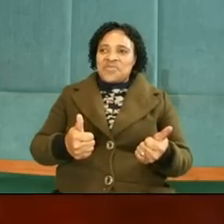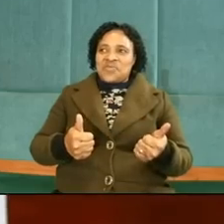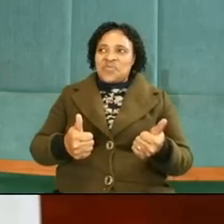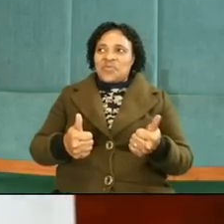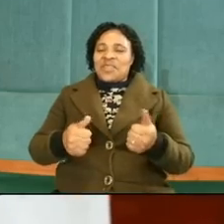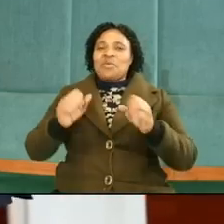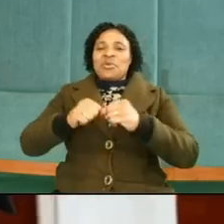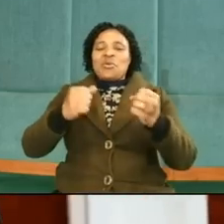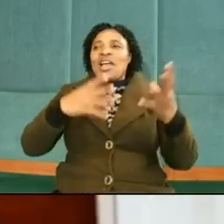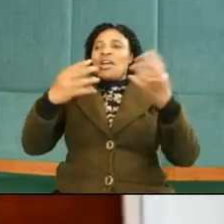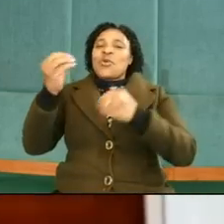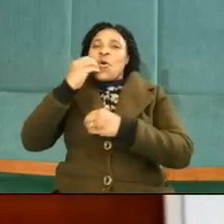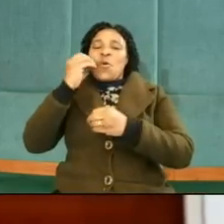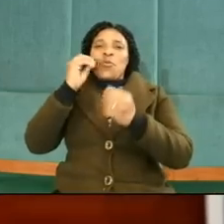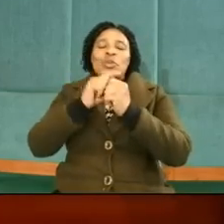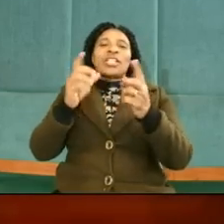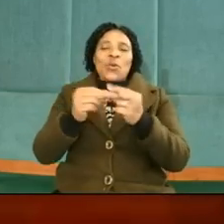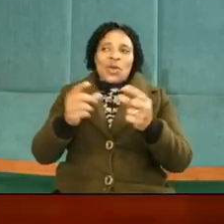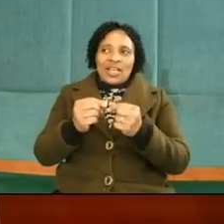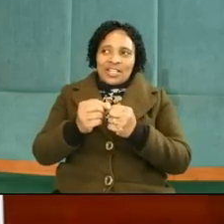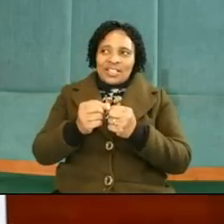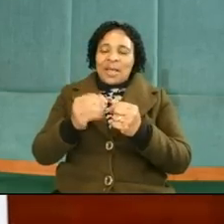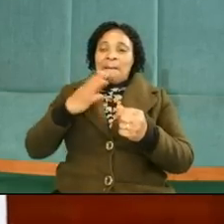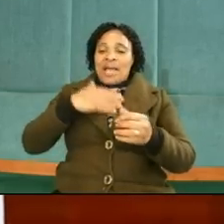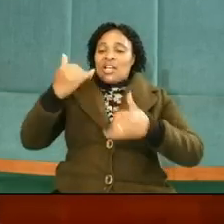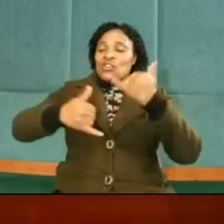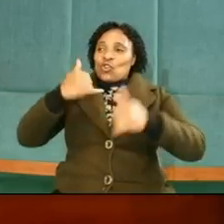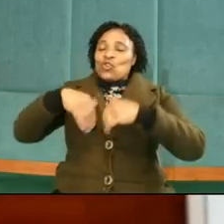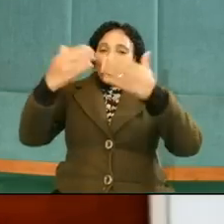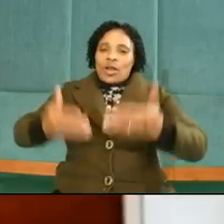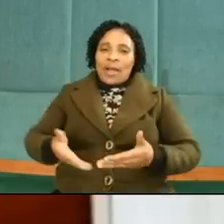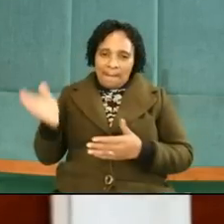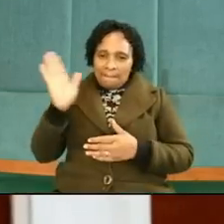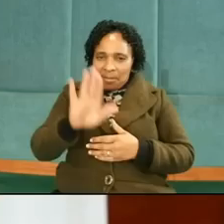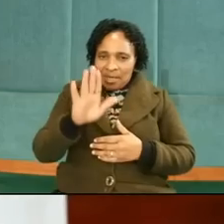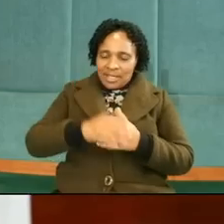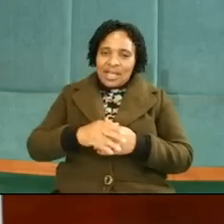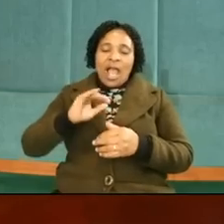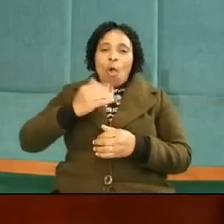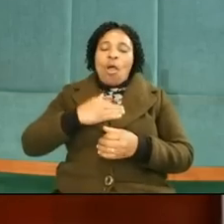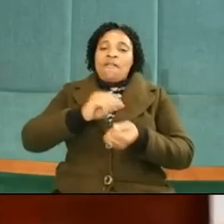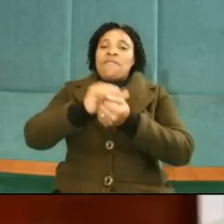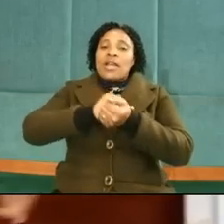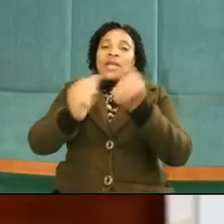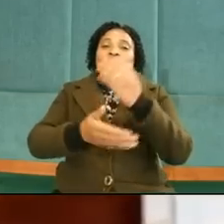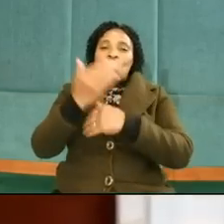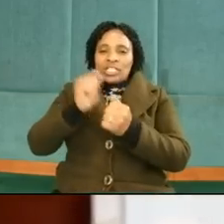Great, at least I can go home with a word. It is my joy to welcome you back to our Friday morning's